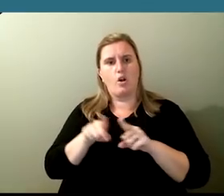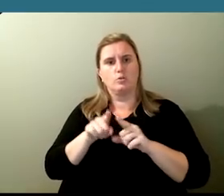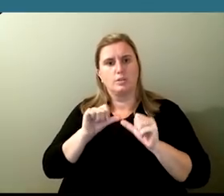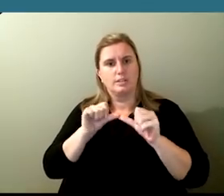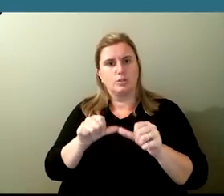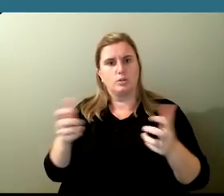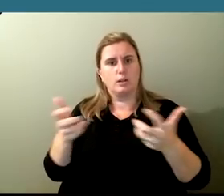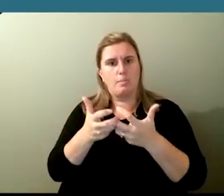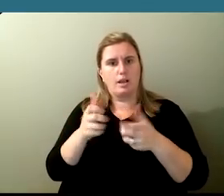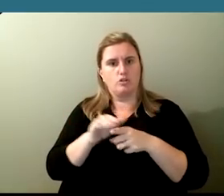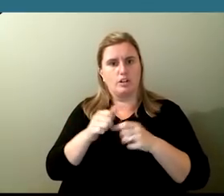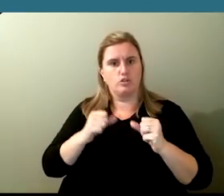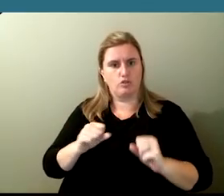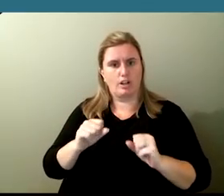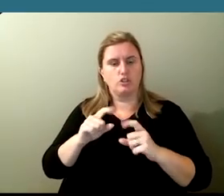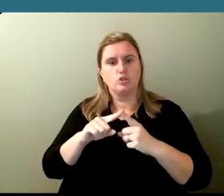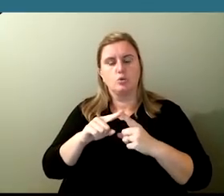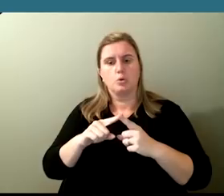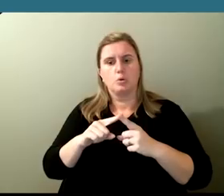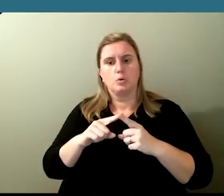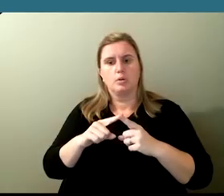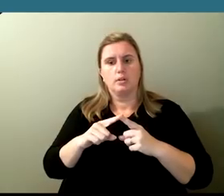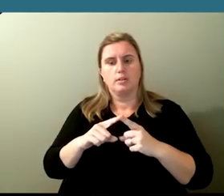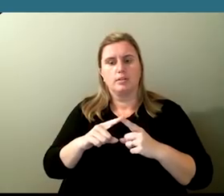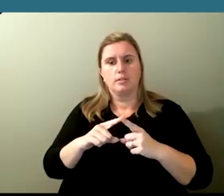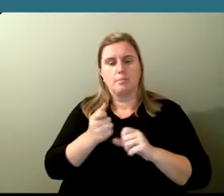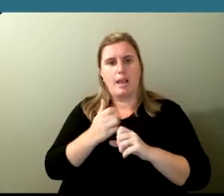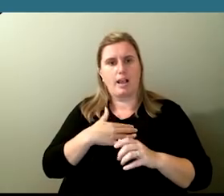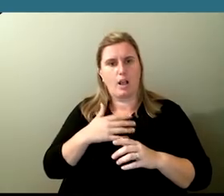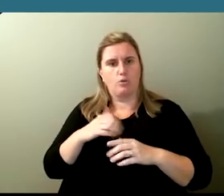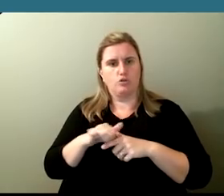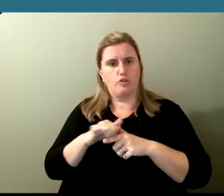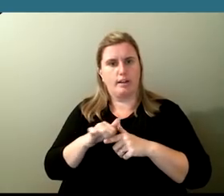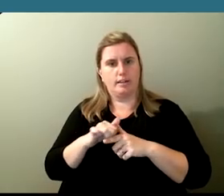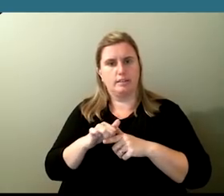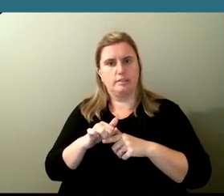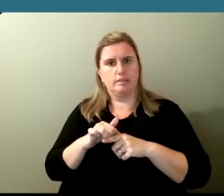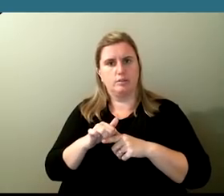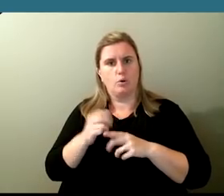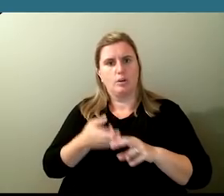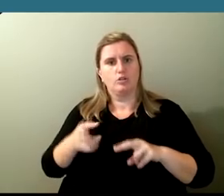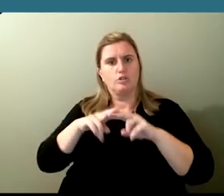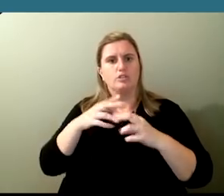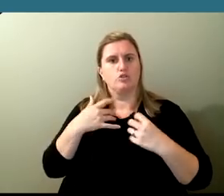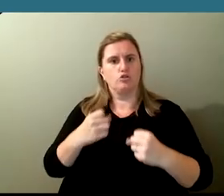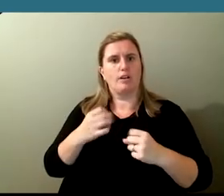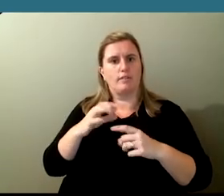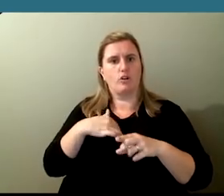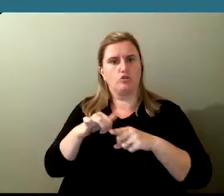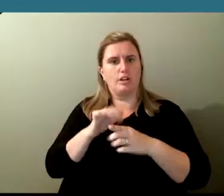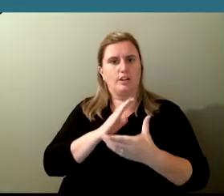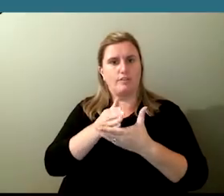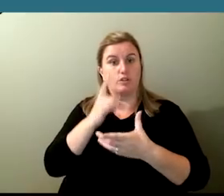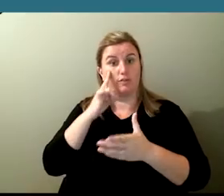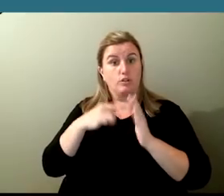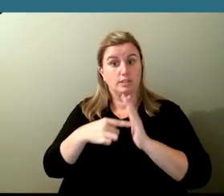combine training strategies to make our training or increase the strength of our training interventions. For